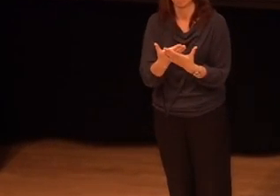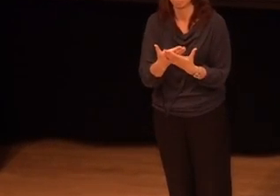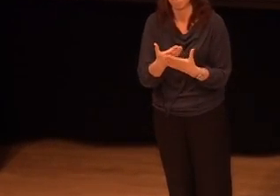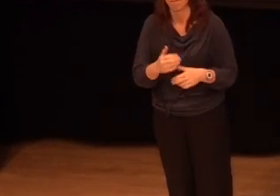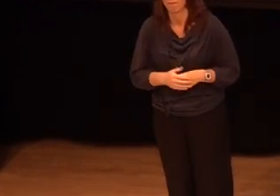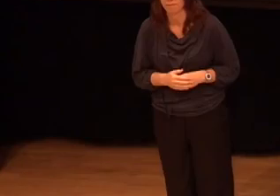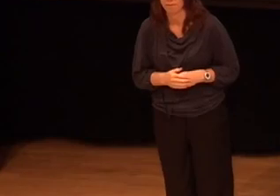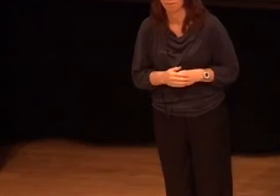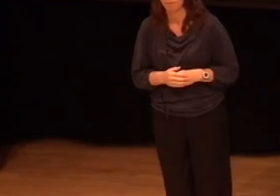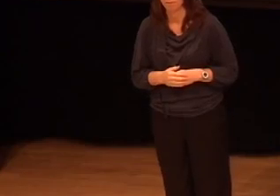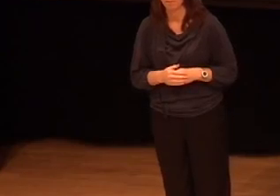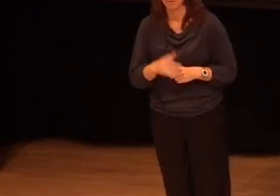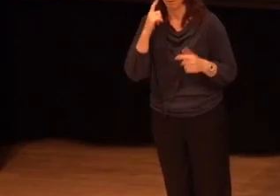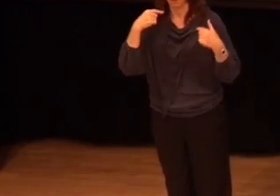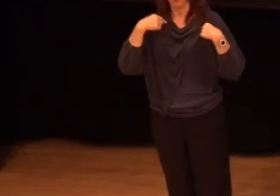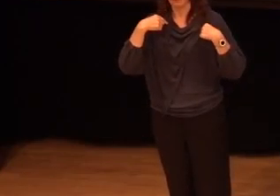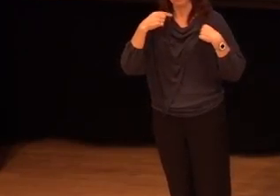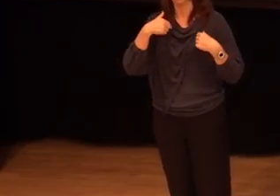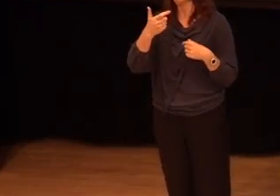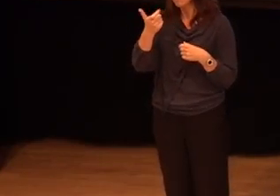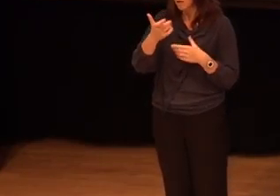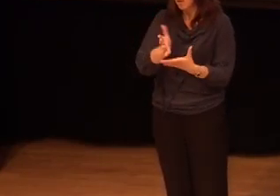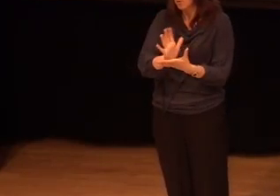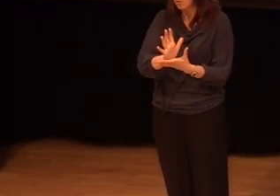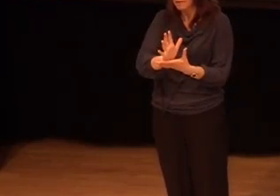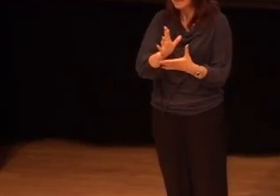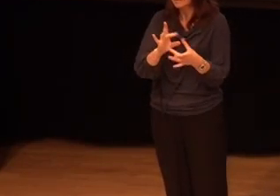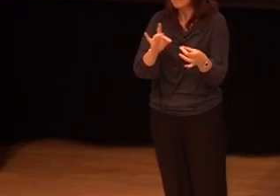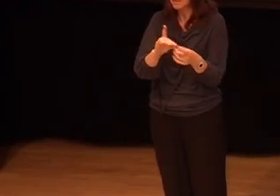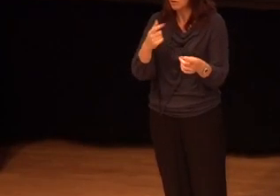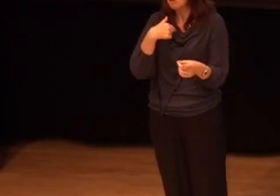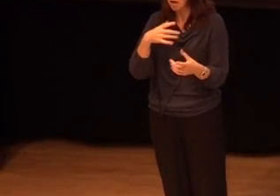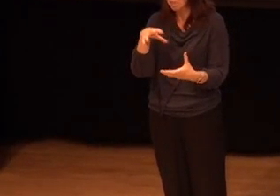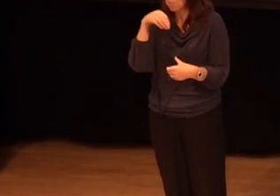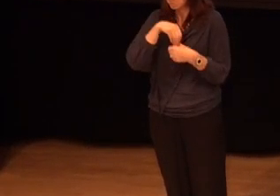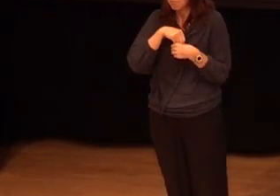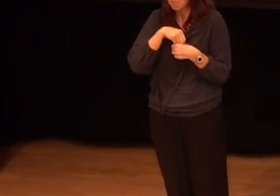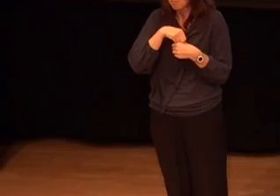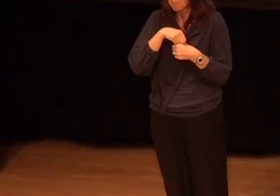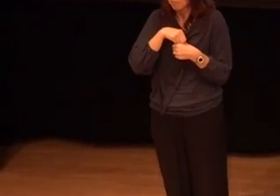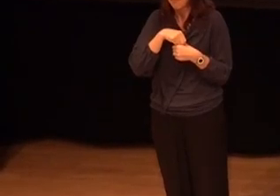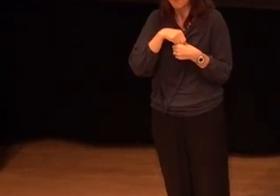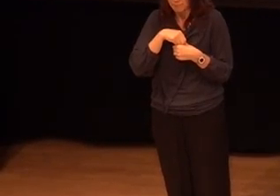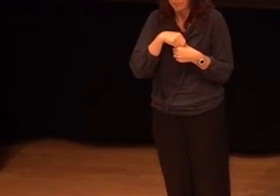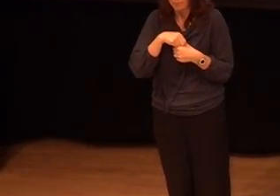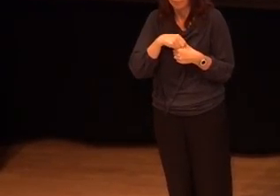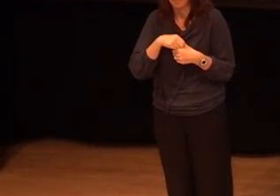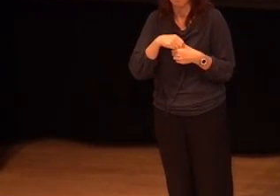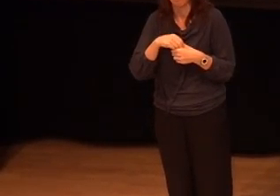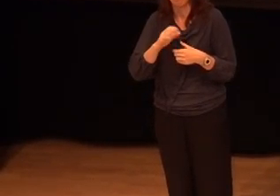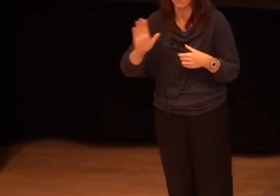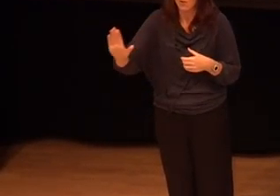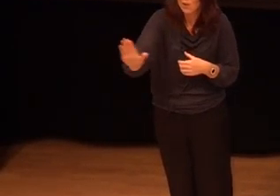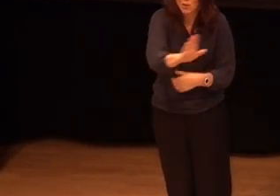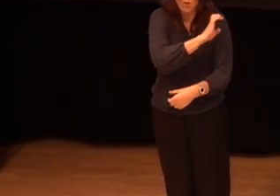the main message to me from that film is, that we have to harness the energies